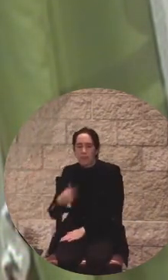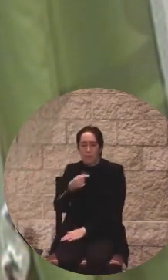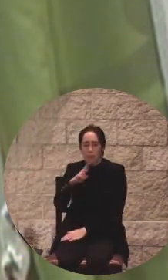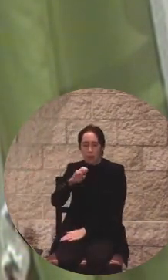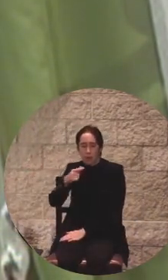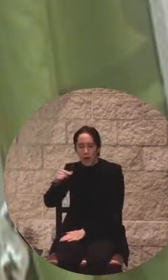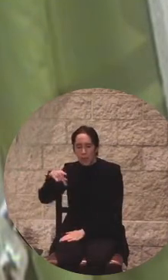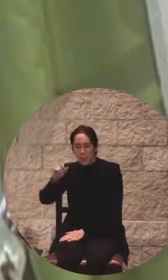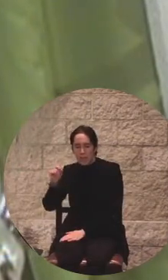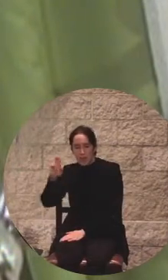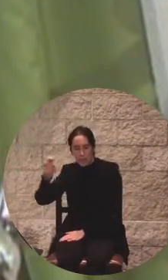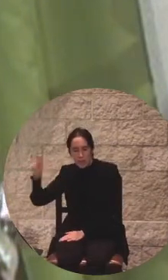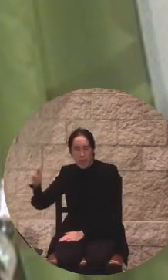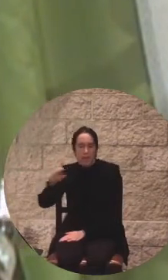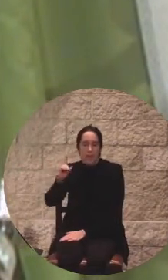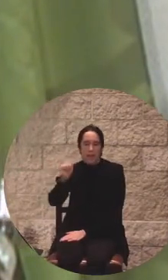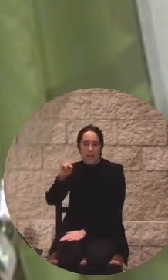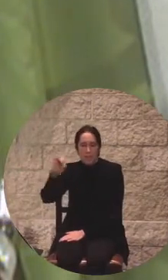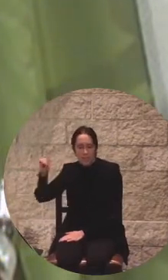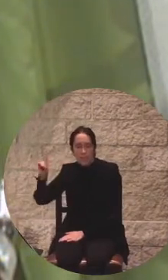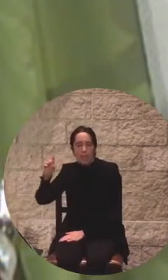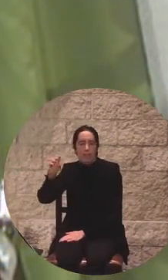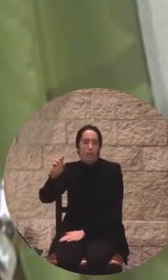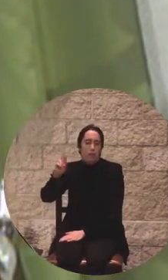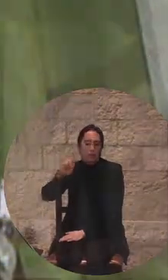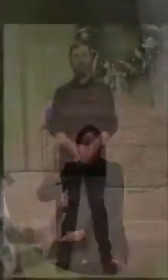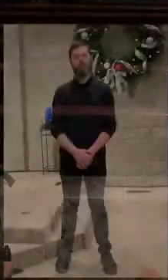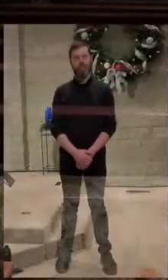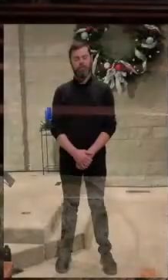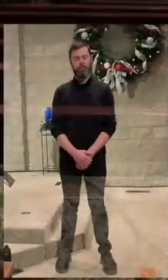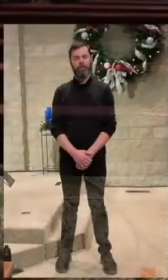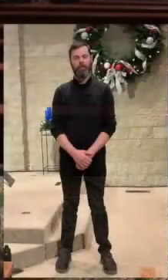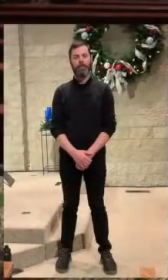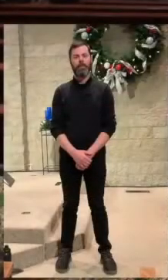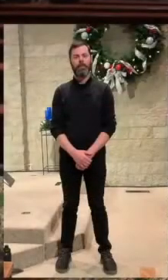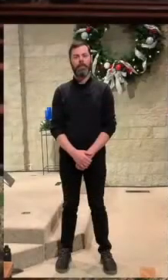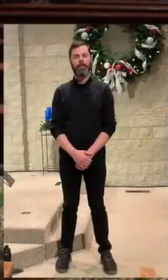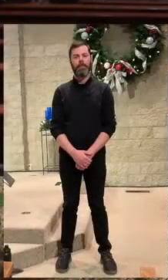and David Reed, the Unity Quartet.